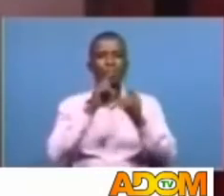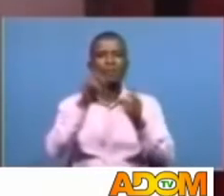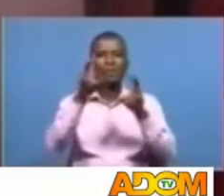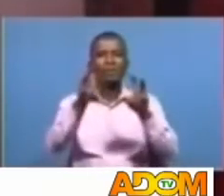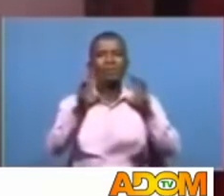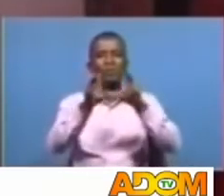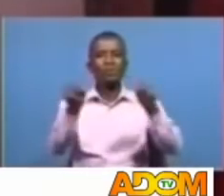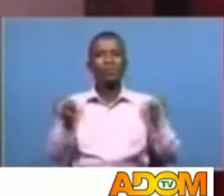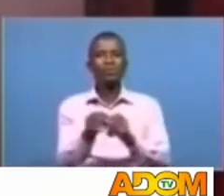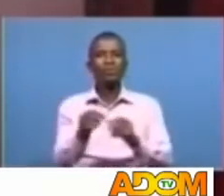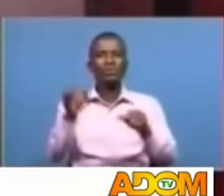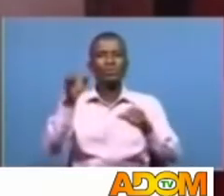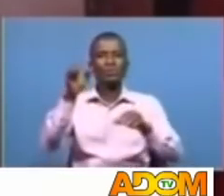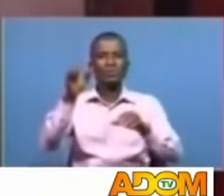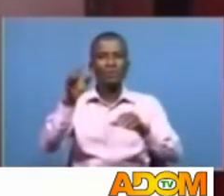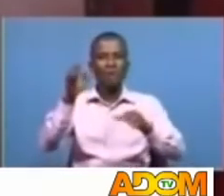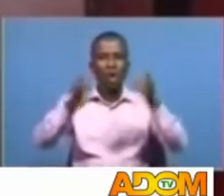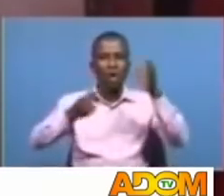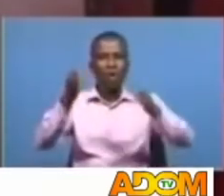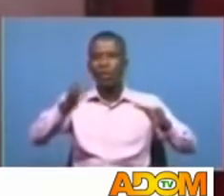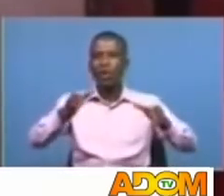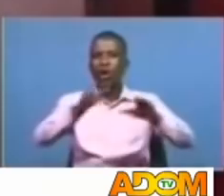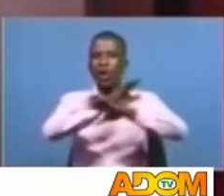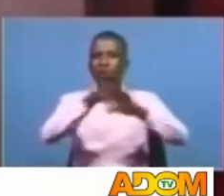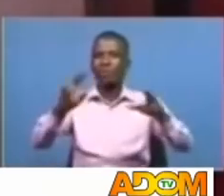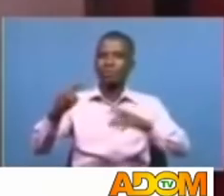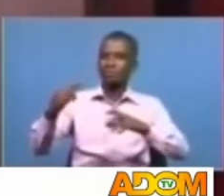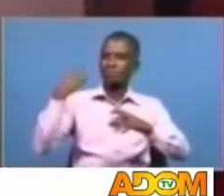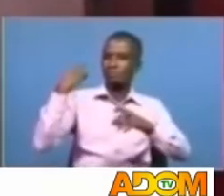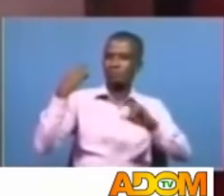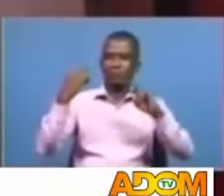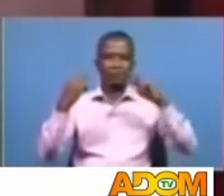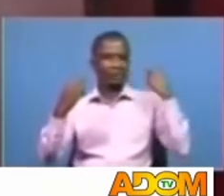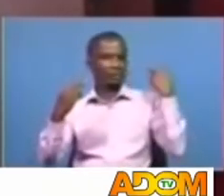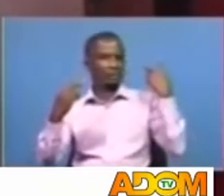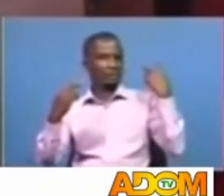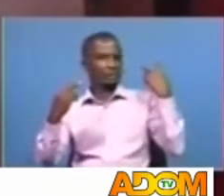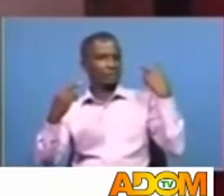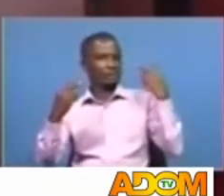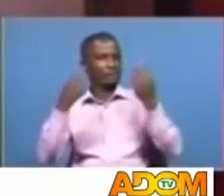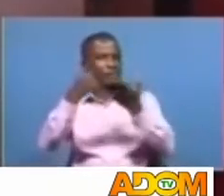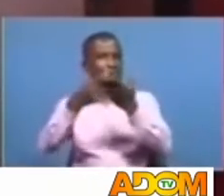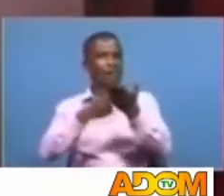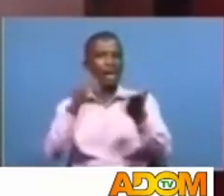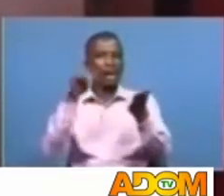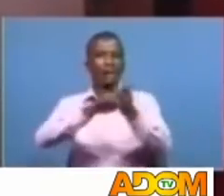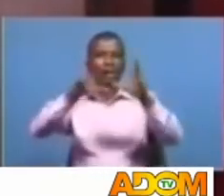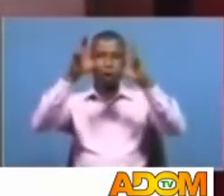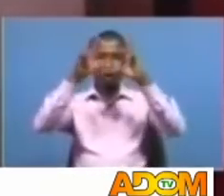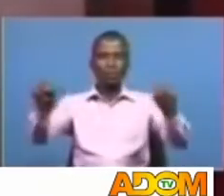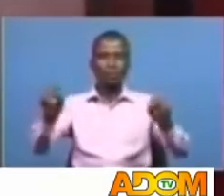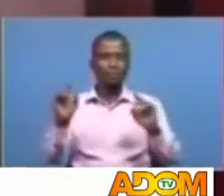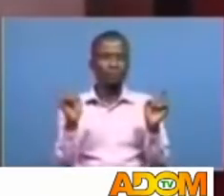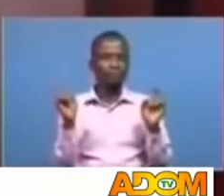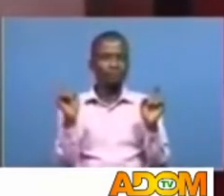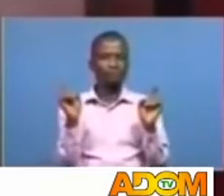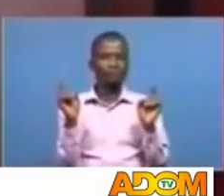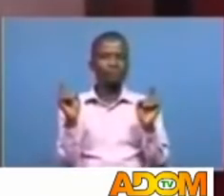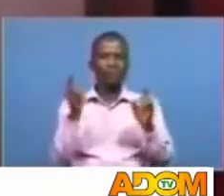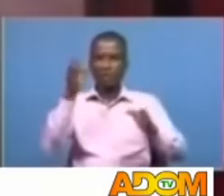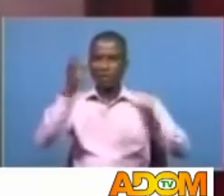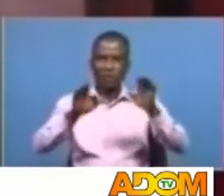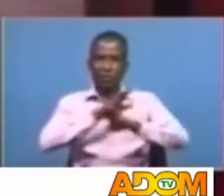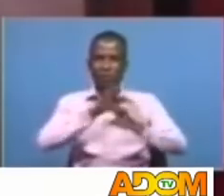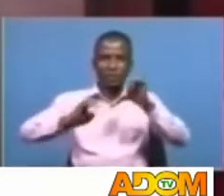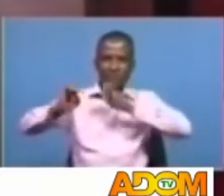had no business referring to section 72.1, because it was irrelevant to the circumstances